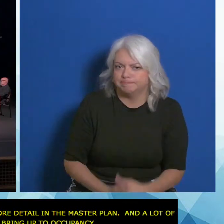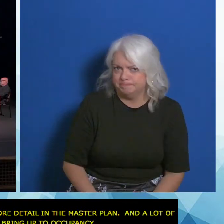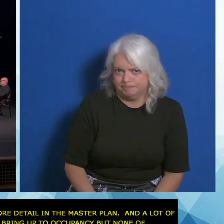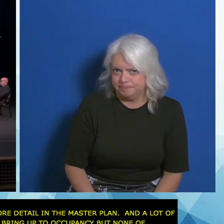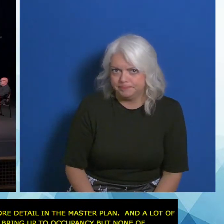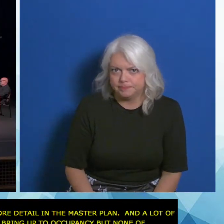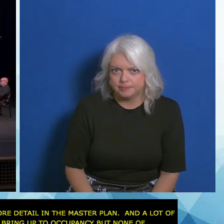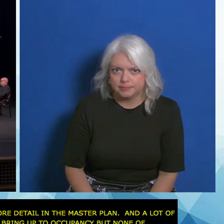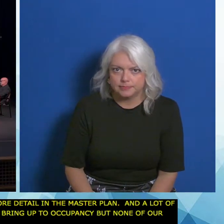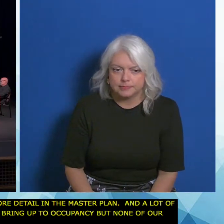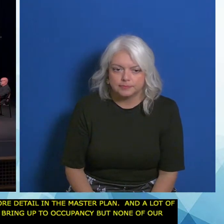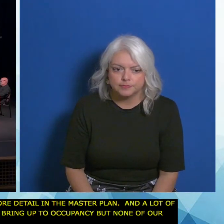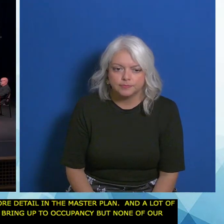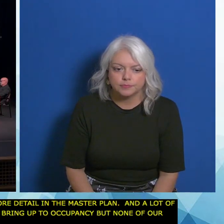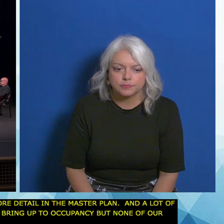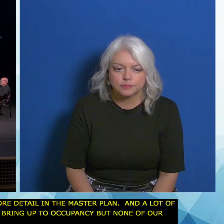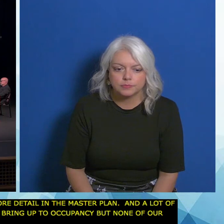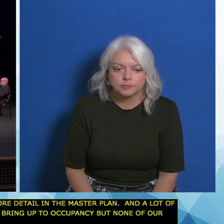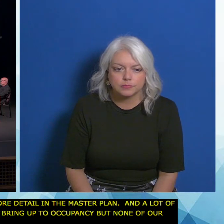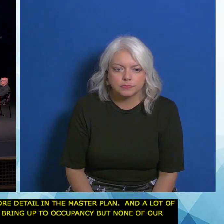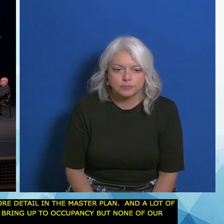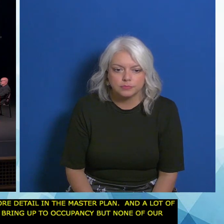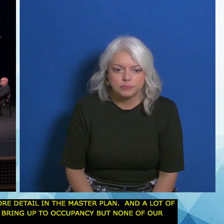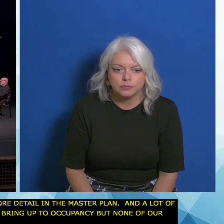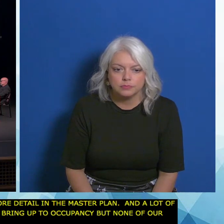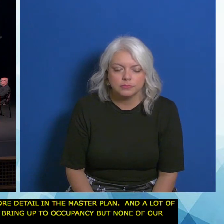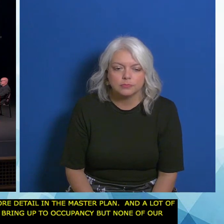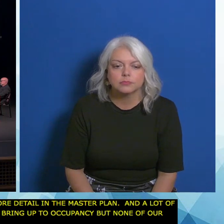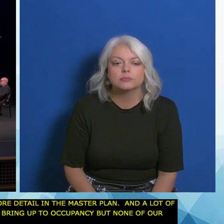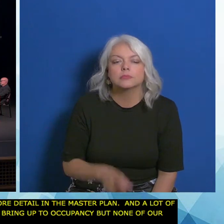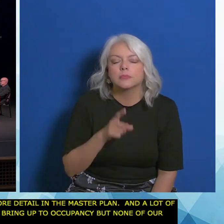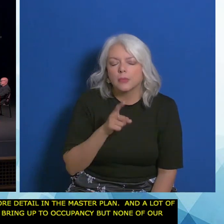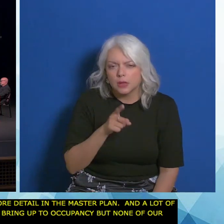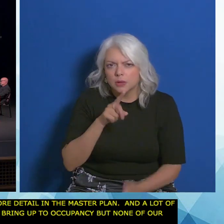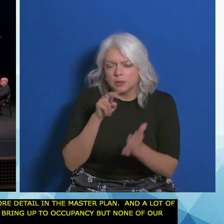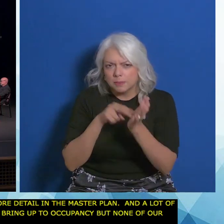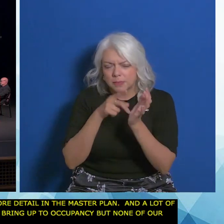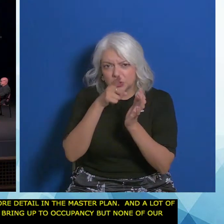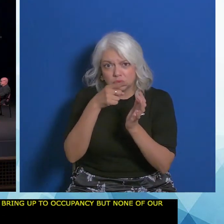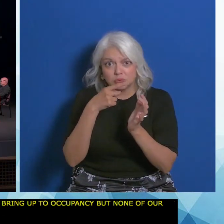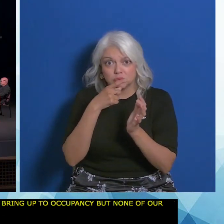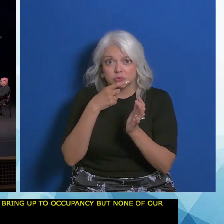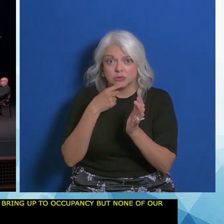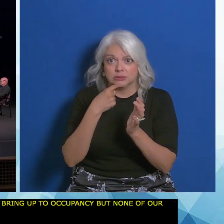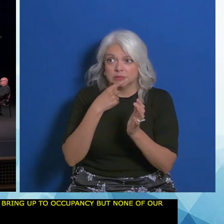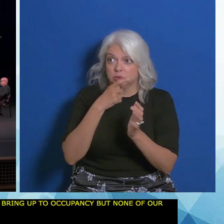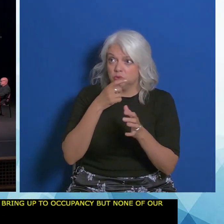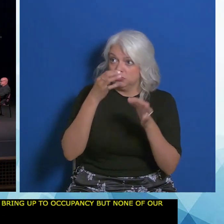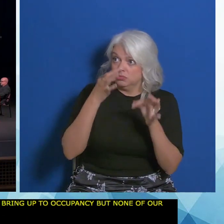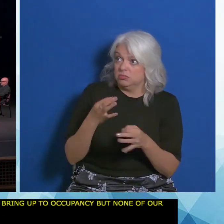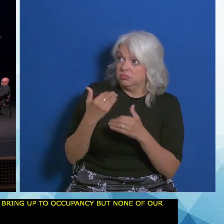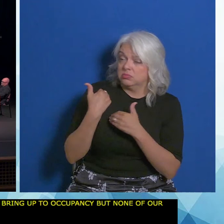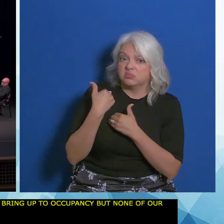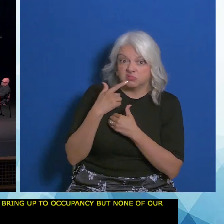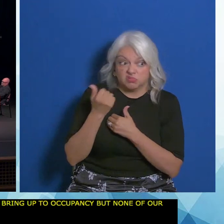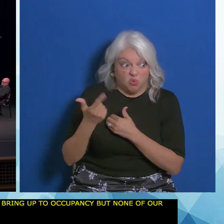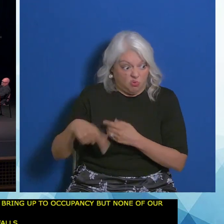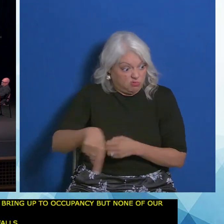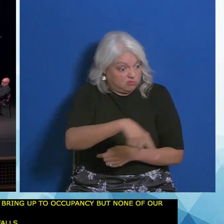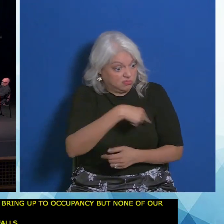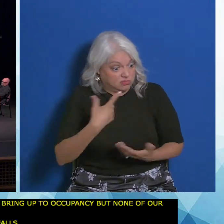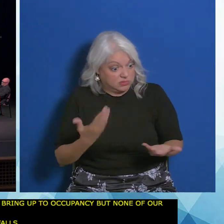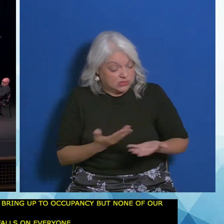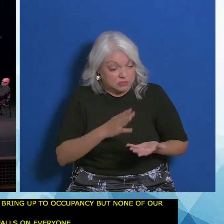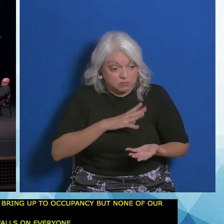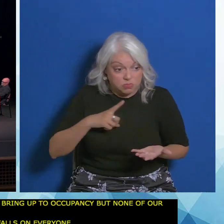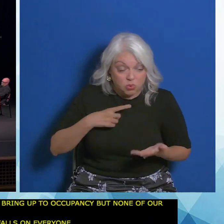Okay. So you had mentioned that responsibility really falls on everyone here in the room. And